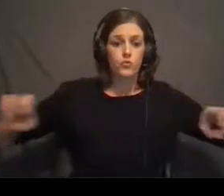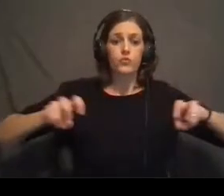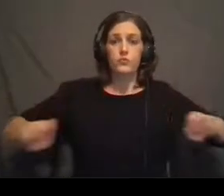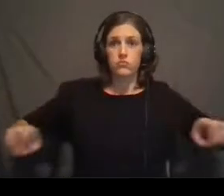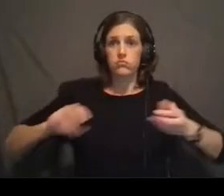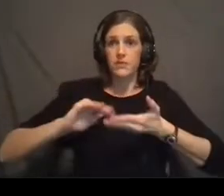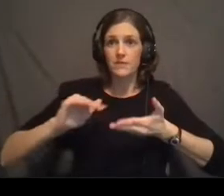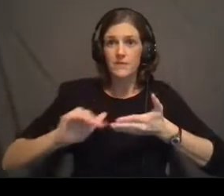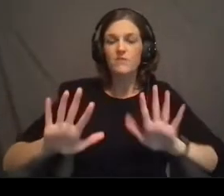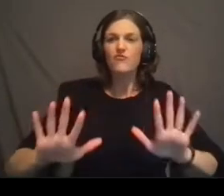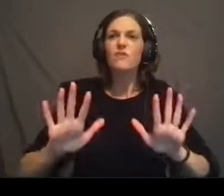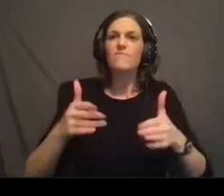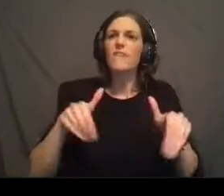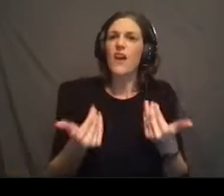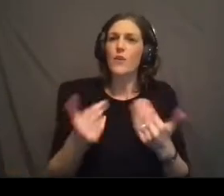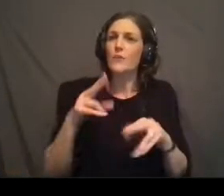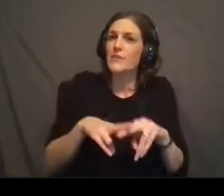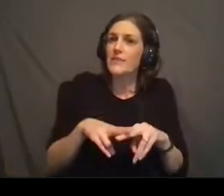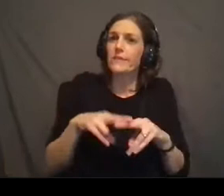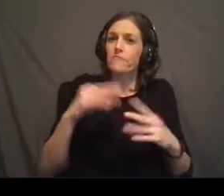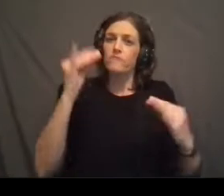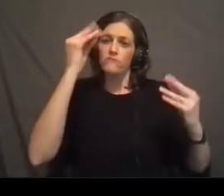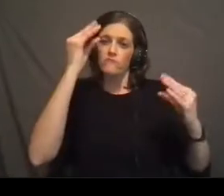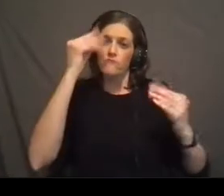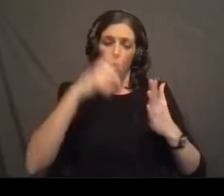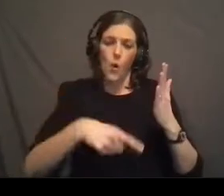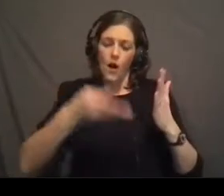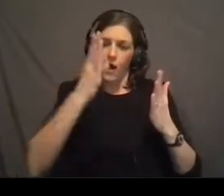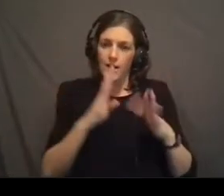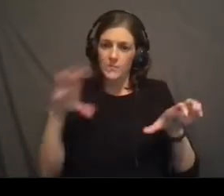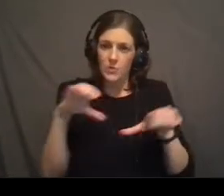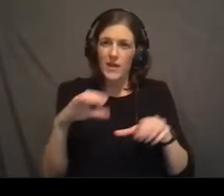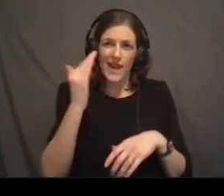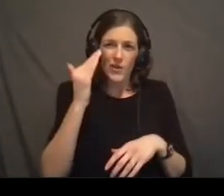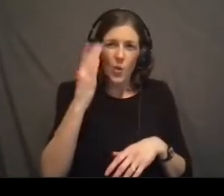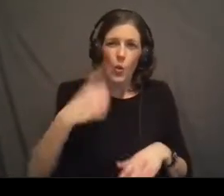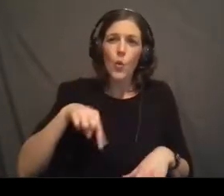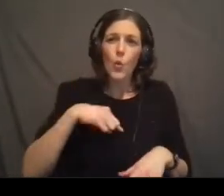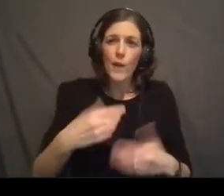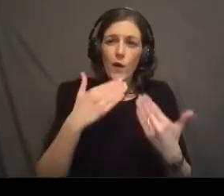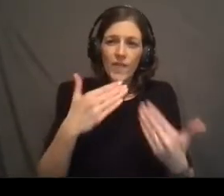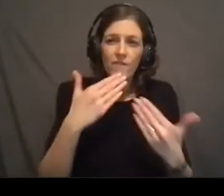And so I just invite you to sit here and reflect on what God has been doing. And just know that we are thankful